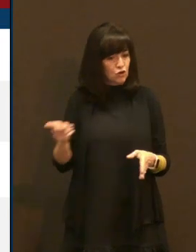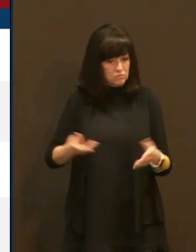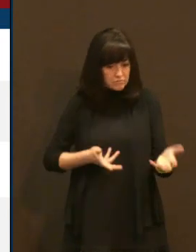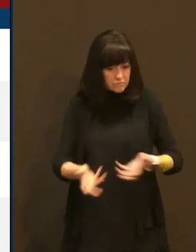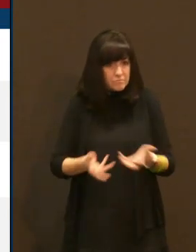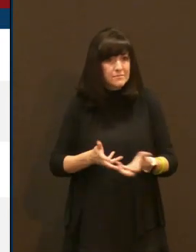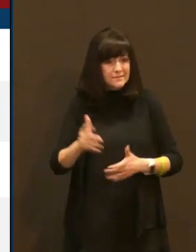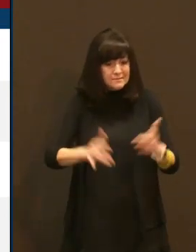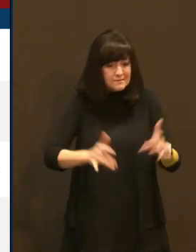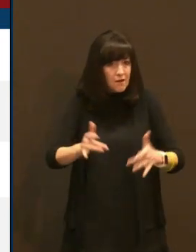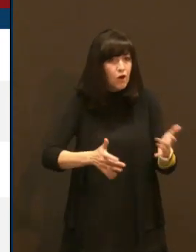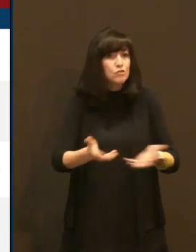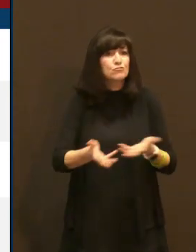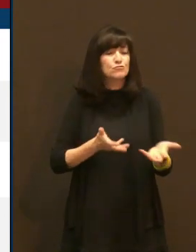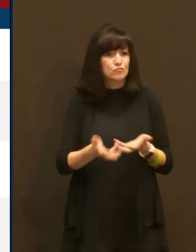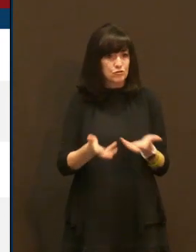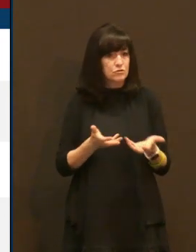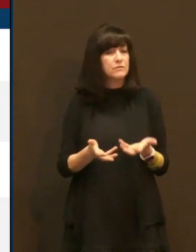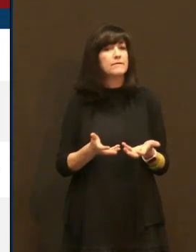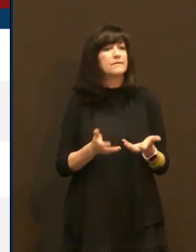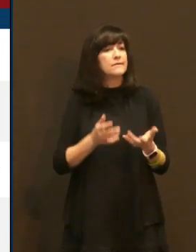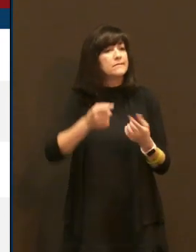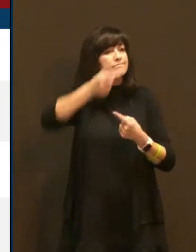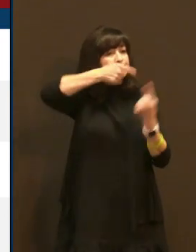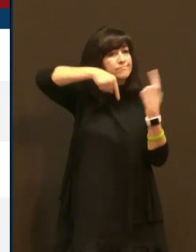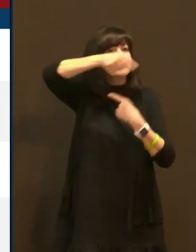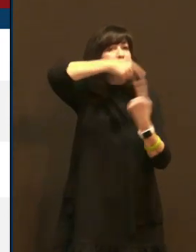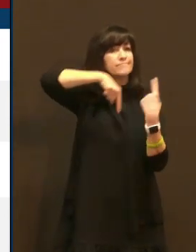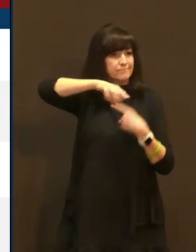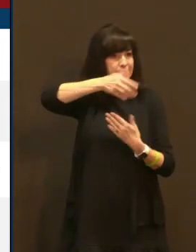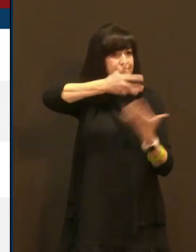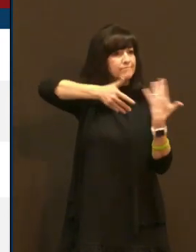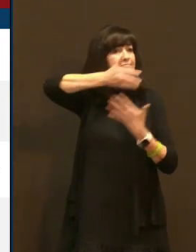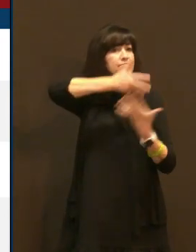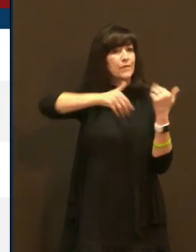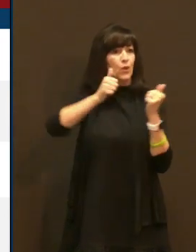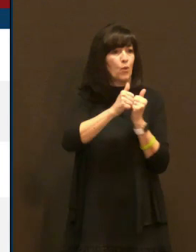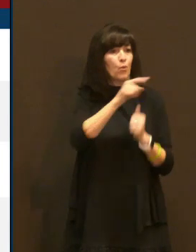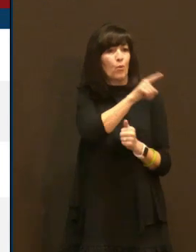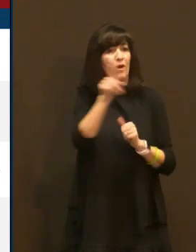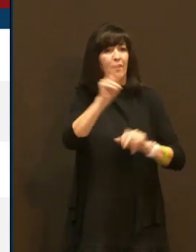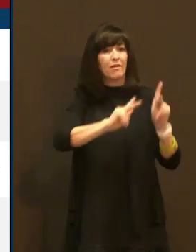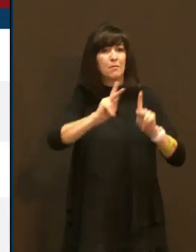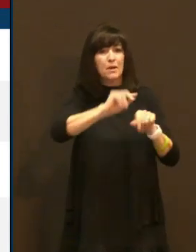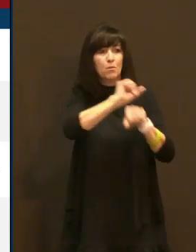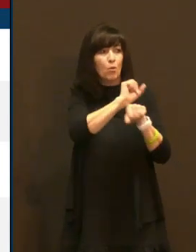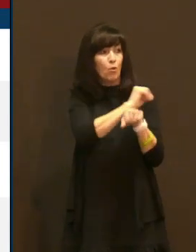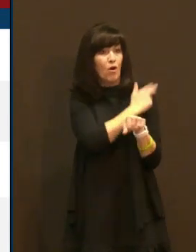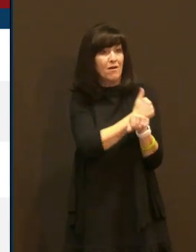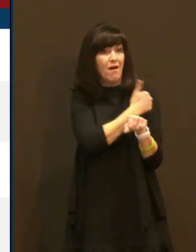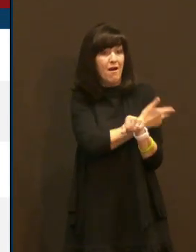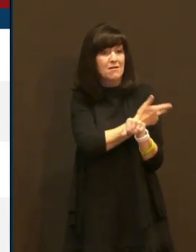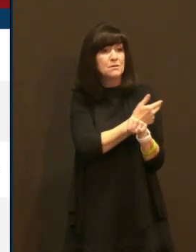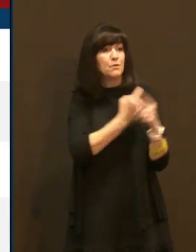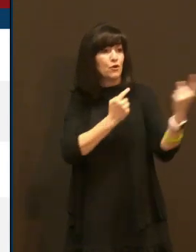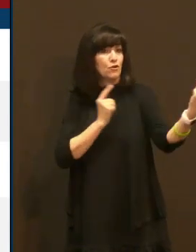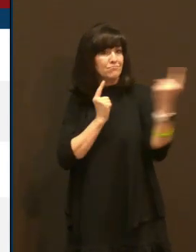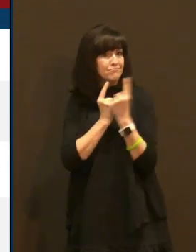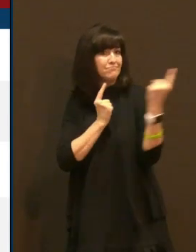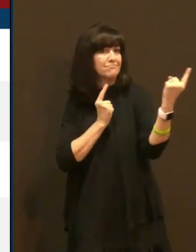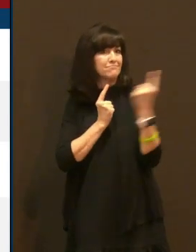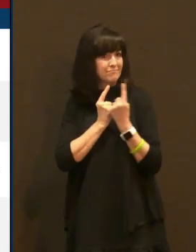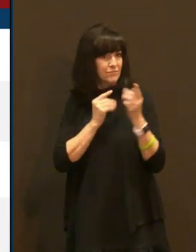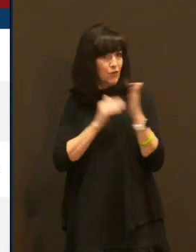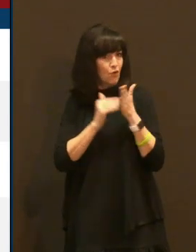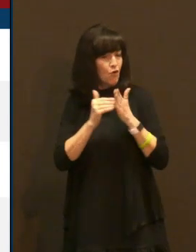this, but there are some in the medium category that are at higher risk than others from our perspective. So like those